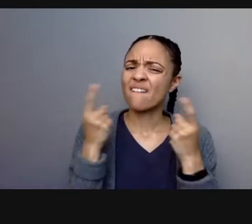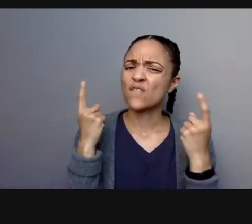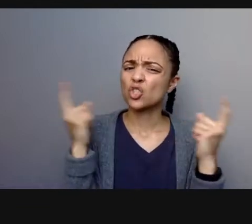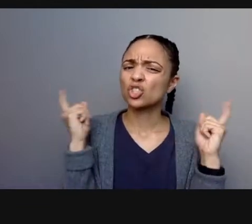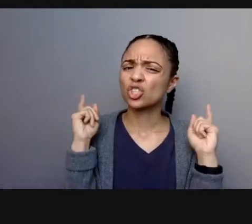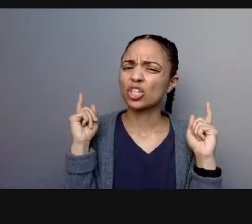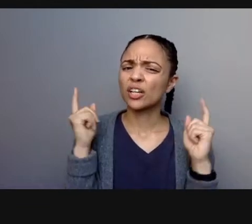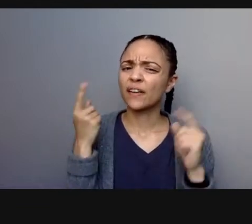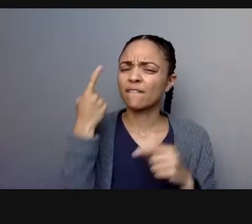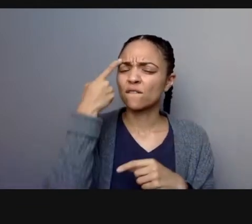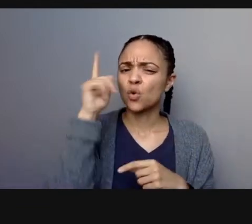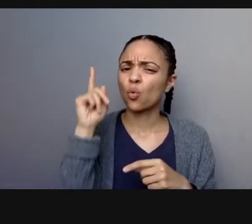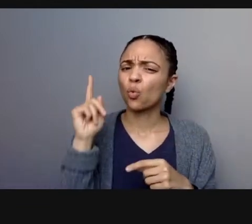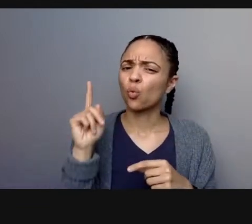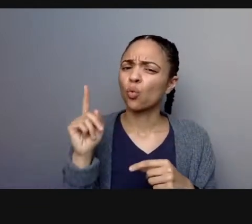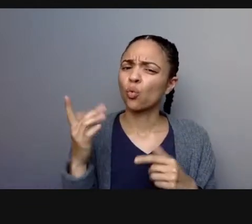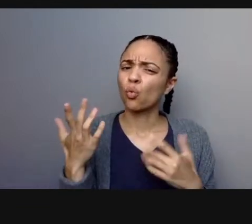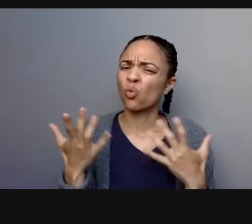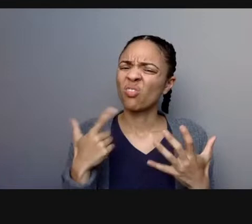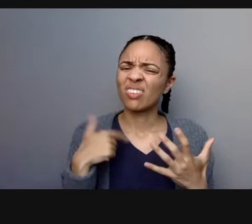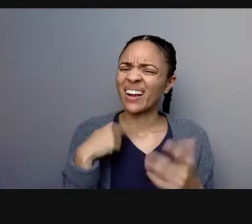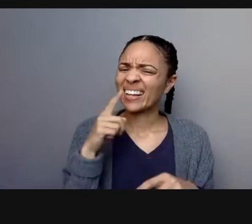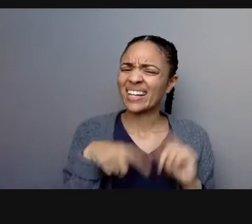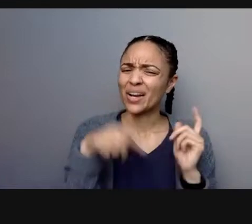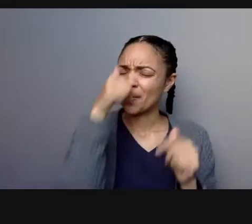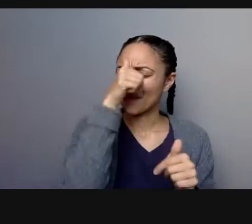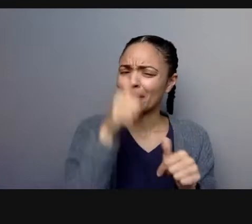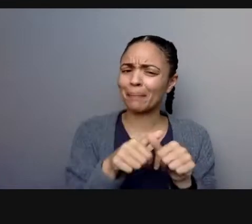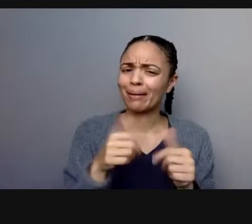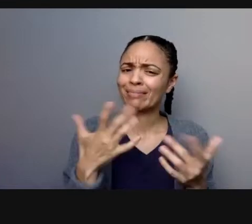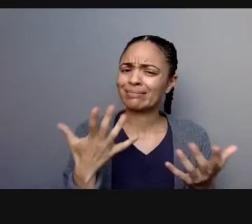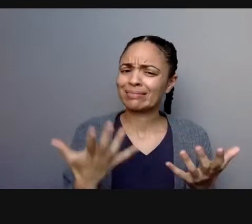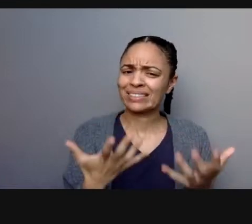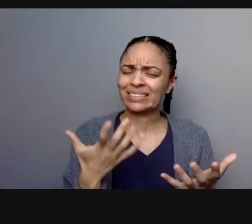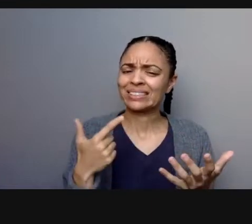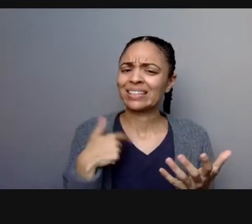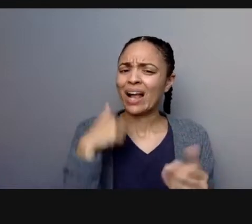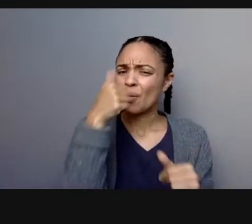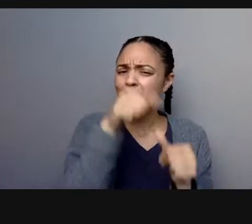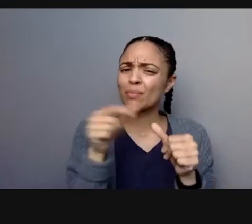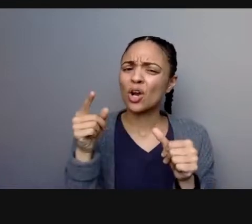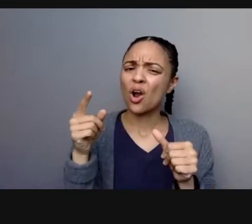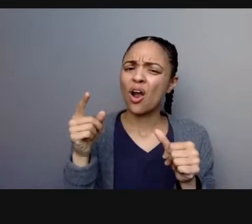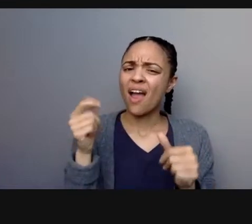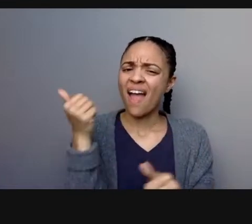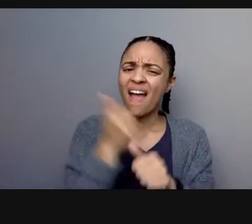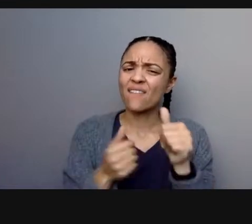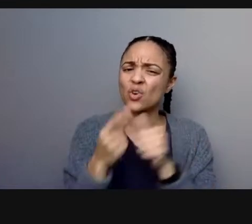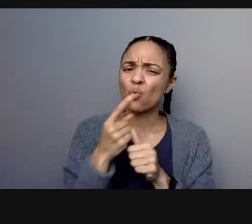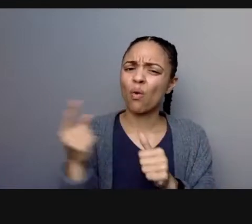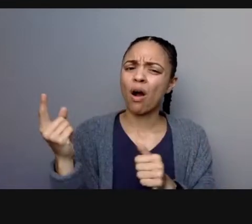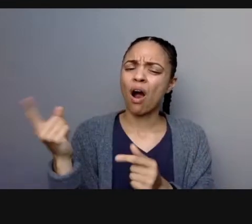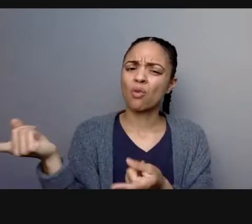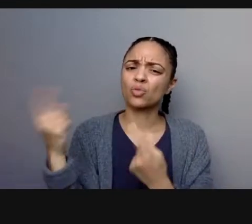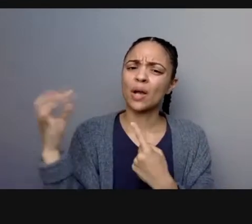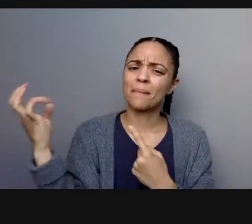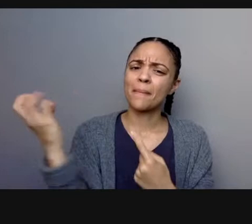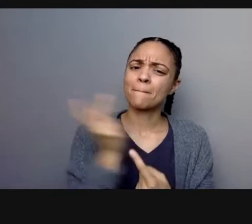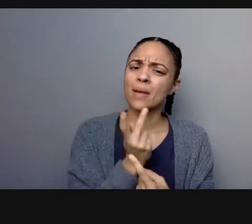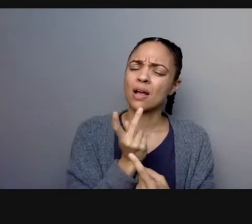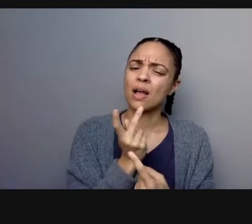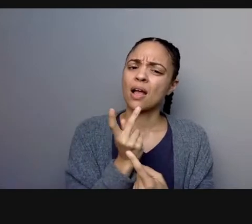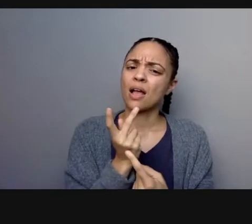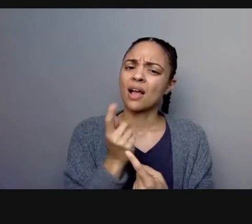don't remember either. It's okay. Yeah. But everybody came back and you were there. Mm-hmm. But you did kind of sort of leave though, right?